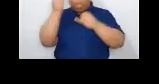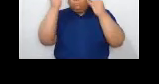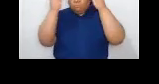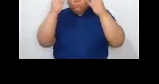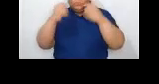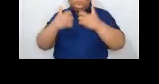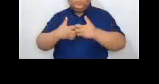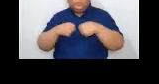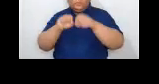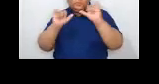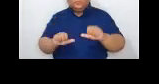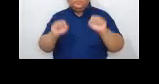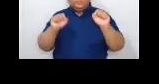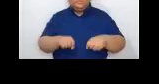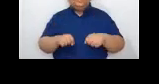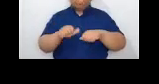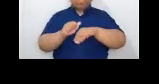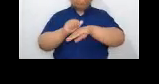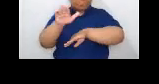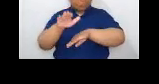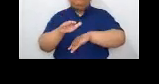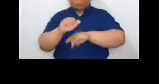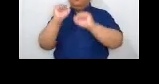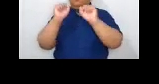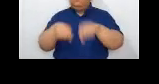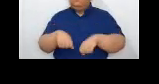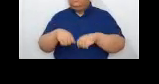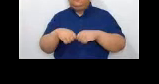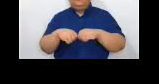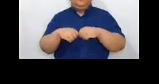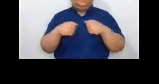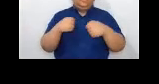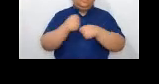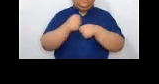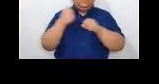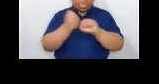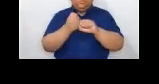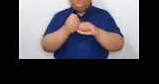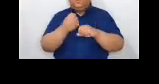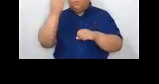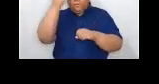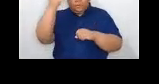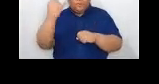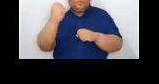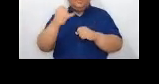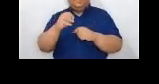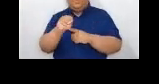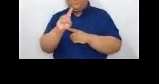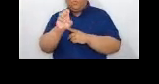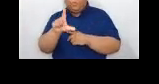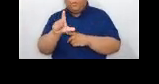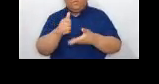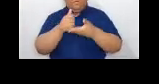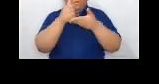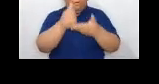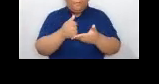that they can send to investors, that they can pitch and present with, that they can make proof of concept models. And it helps turn a